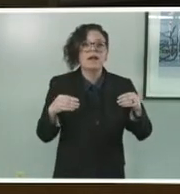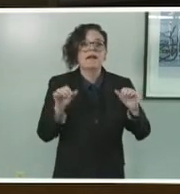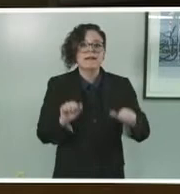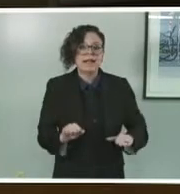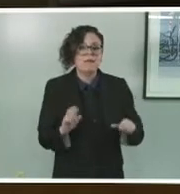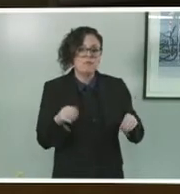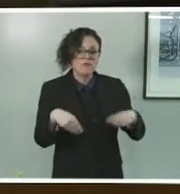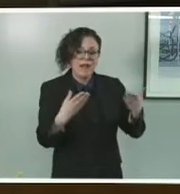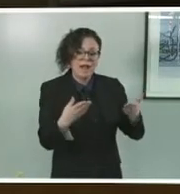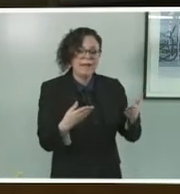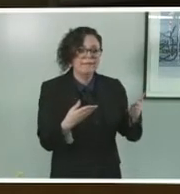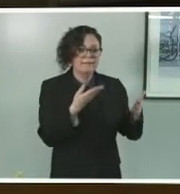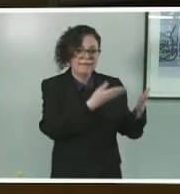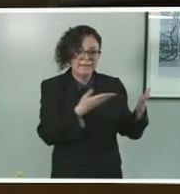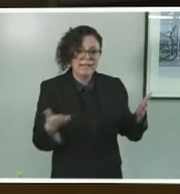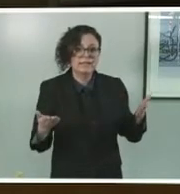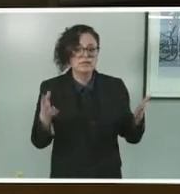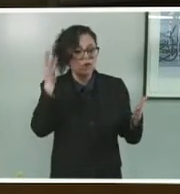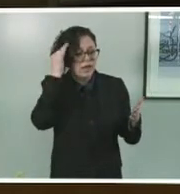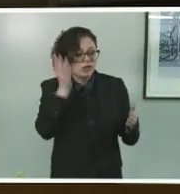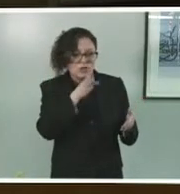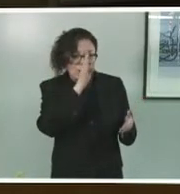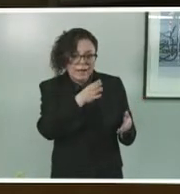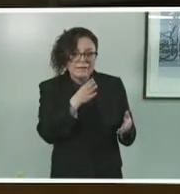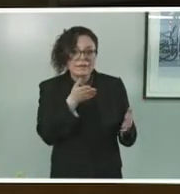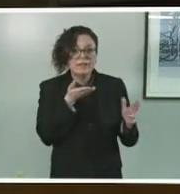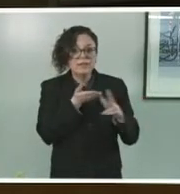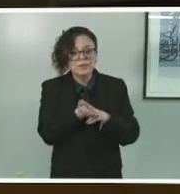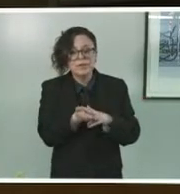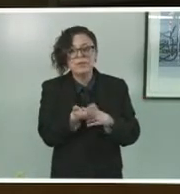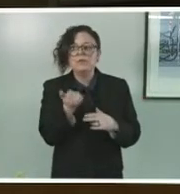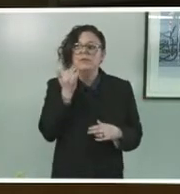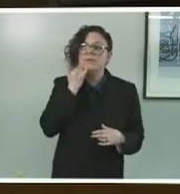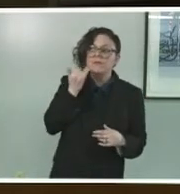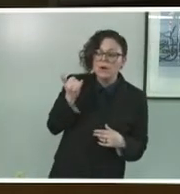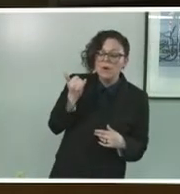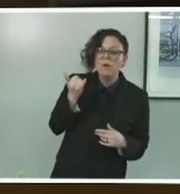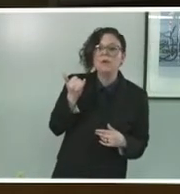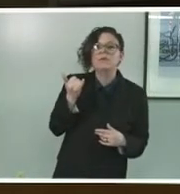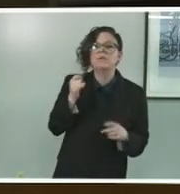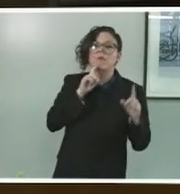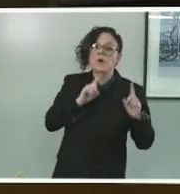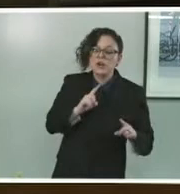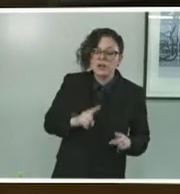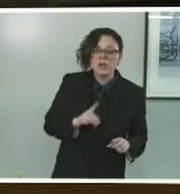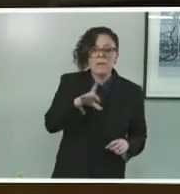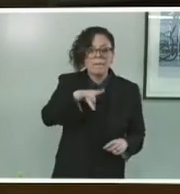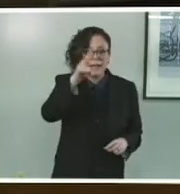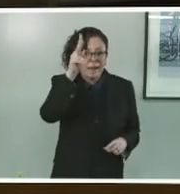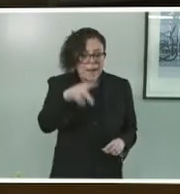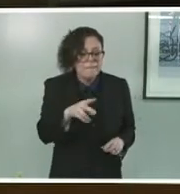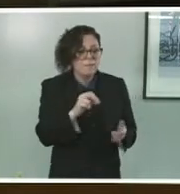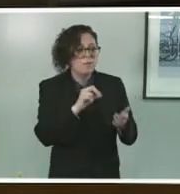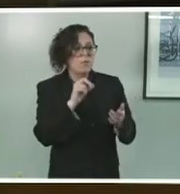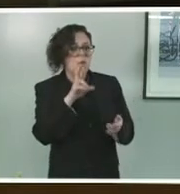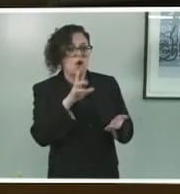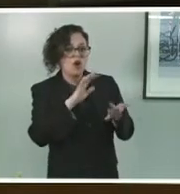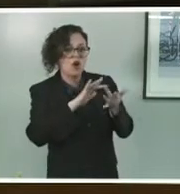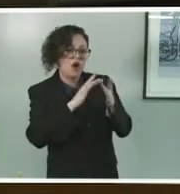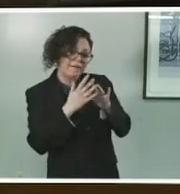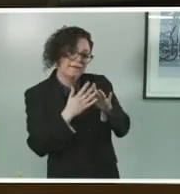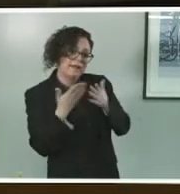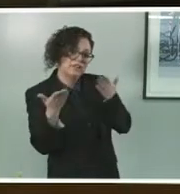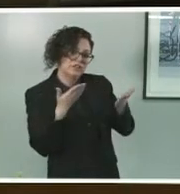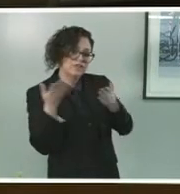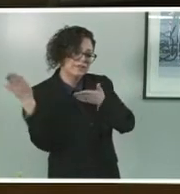directly by way of, telephone and pickup service or online service, that will